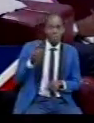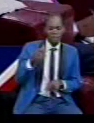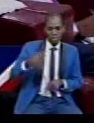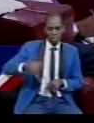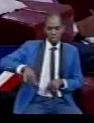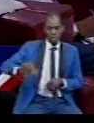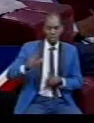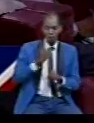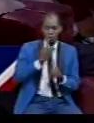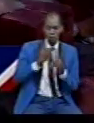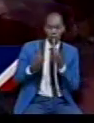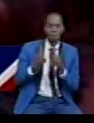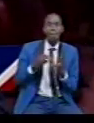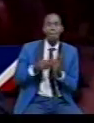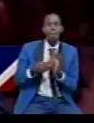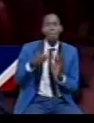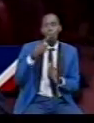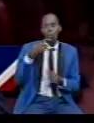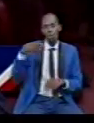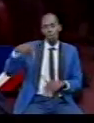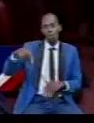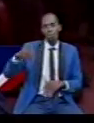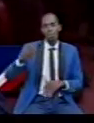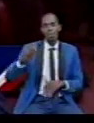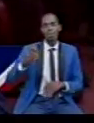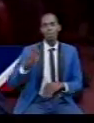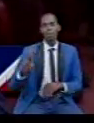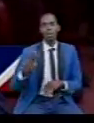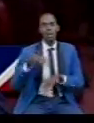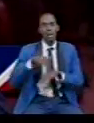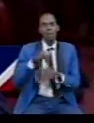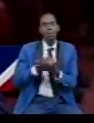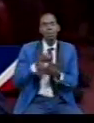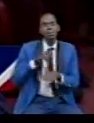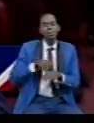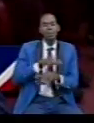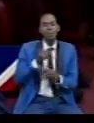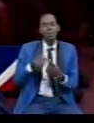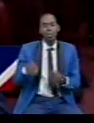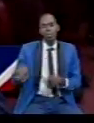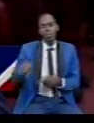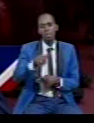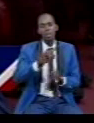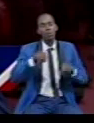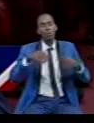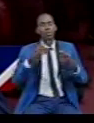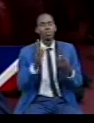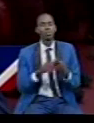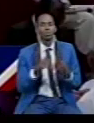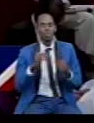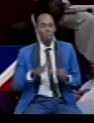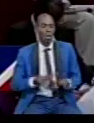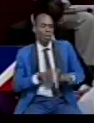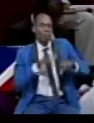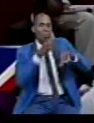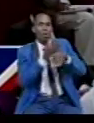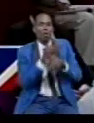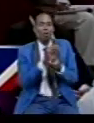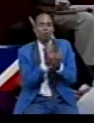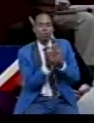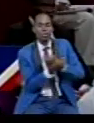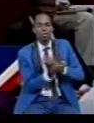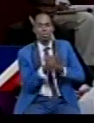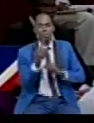at that time when they went to the Mount of Transfiguration, a bright cloud